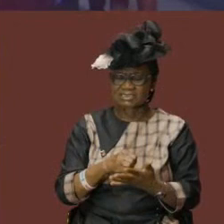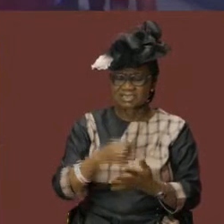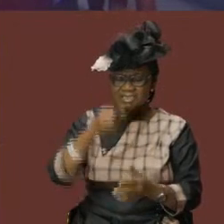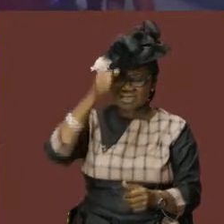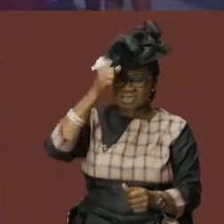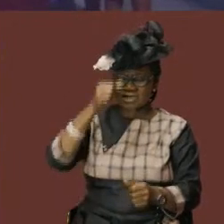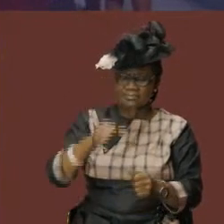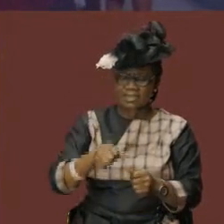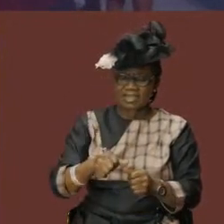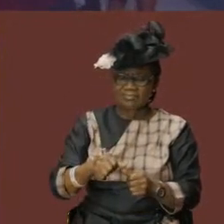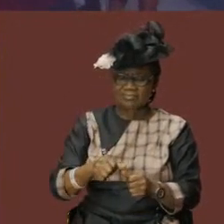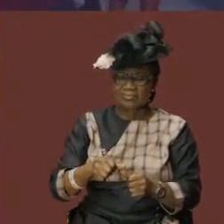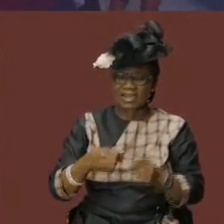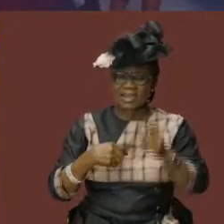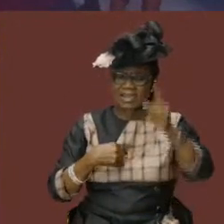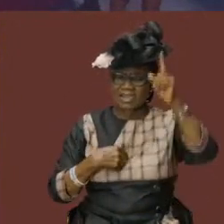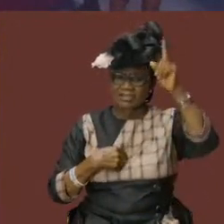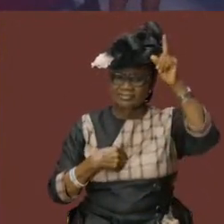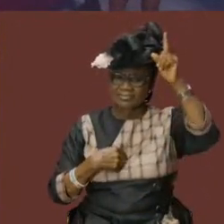remember me.